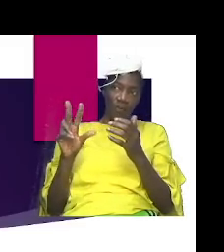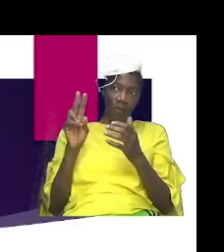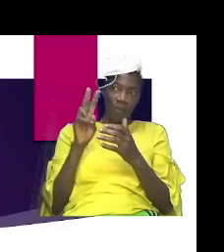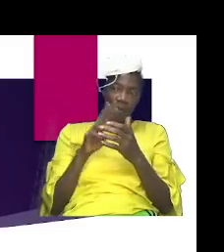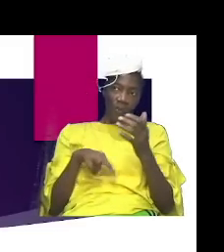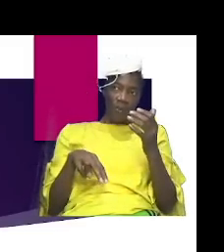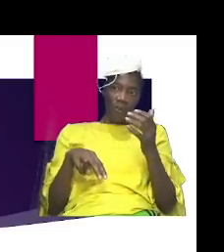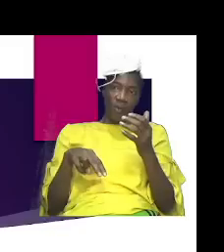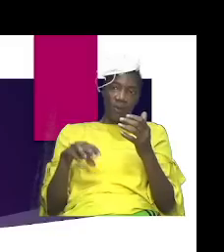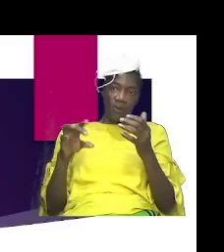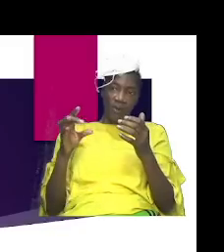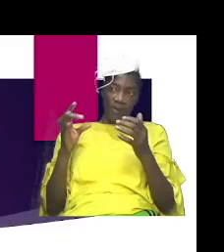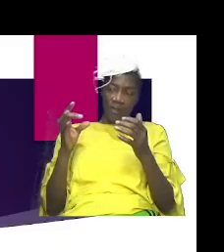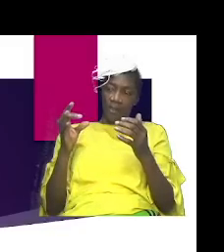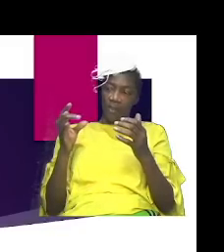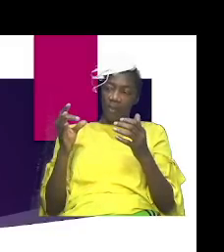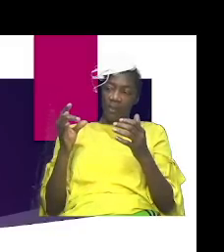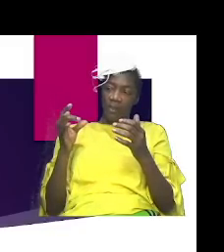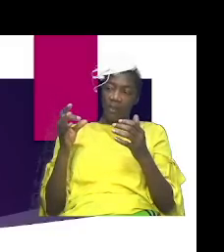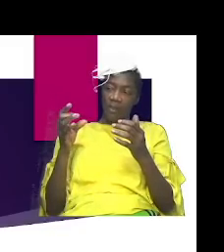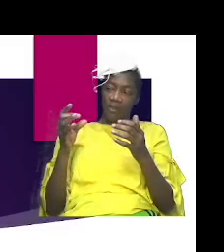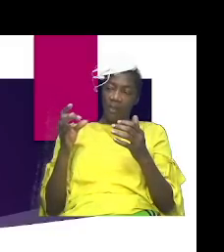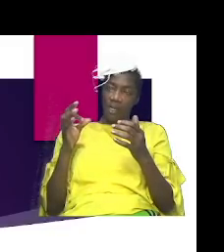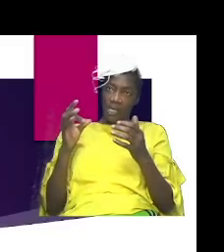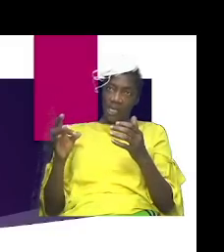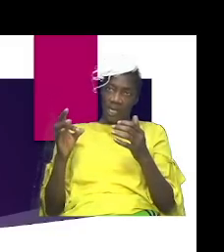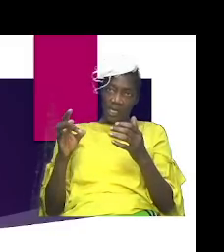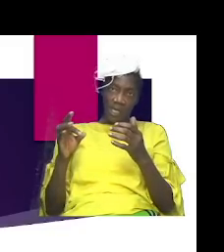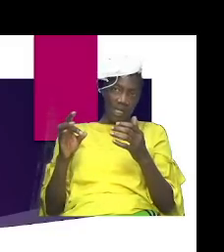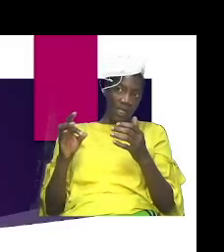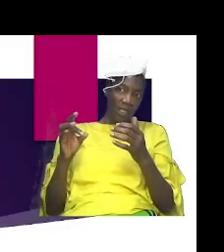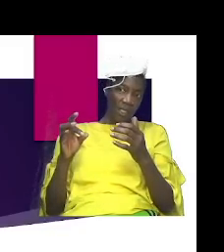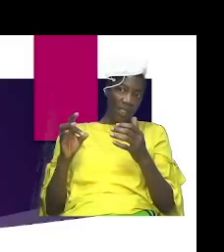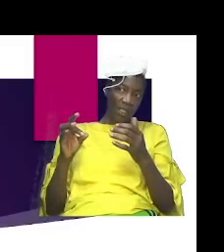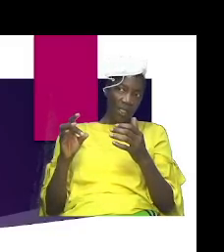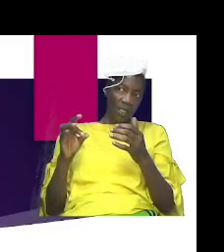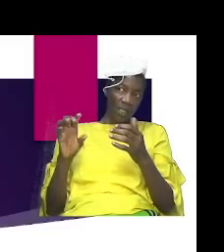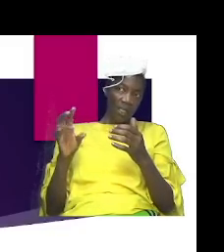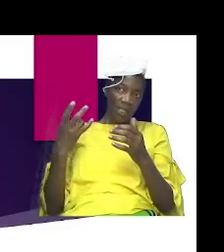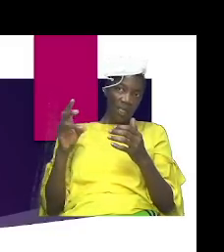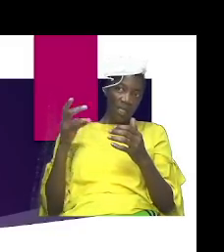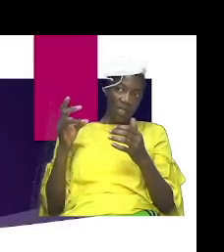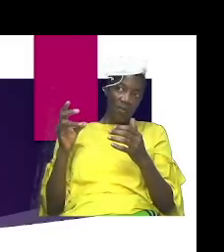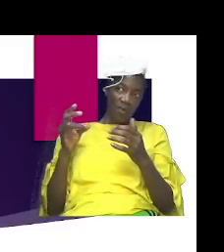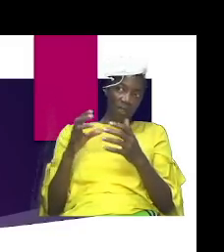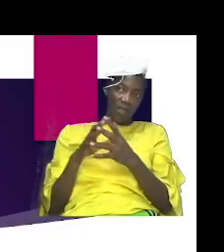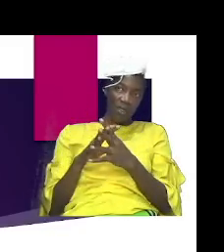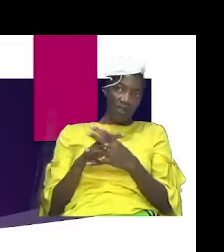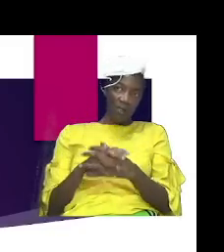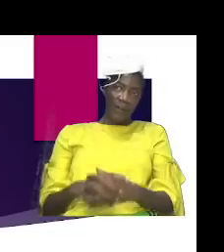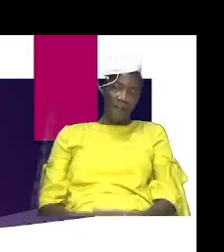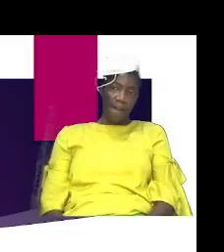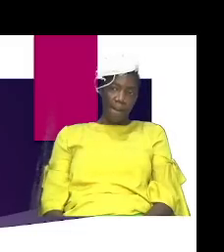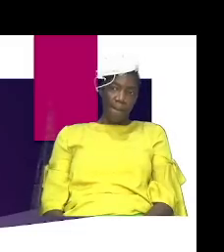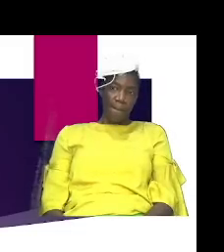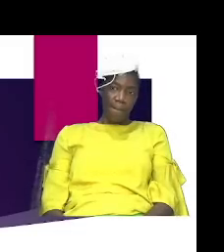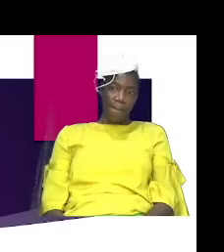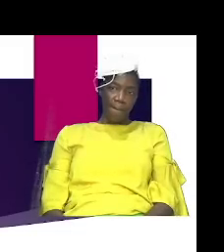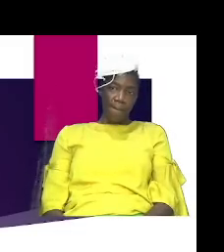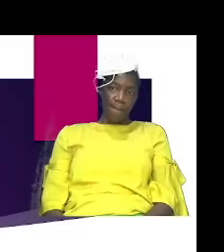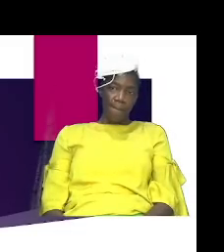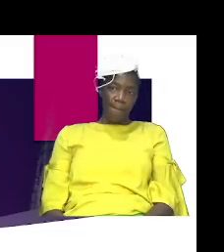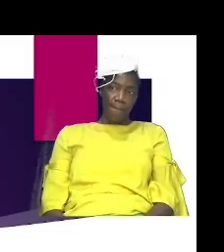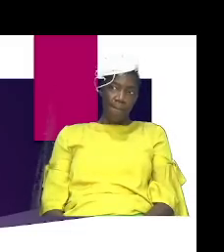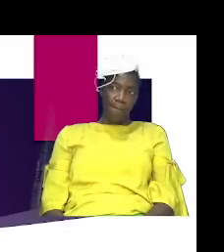verses 8, and we're going down to 17. And it's very important. And Paul is saying, look,